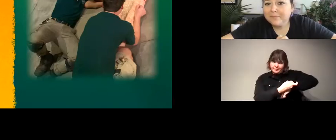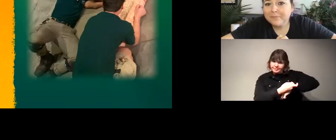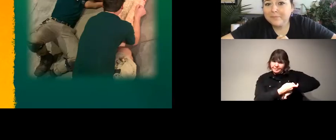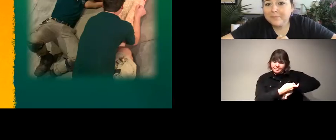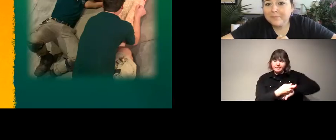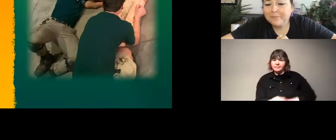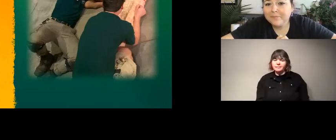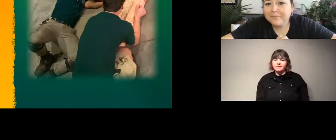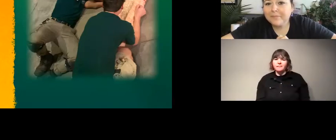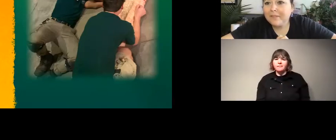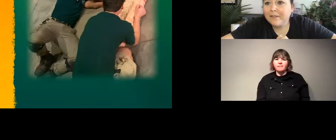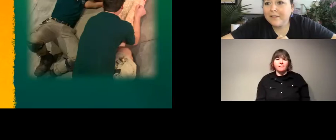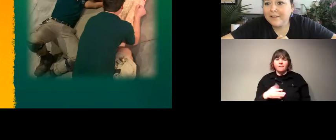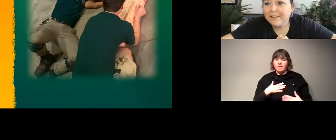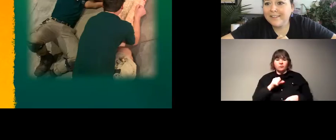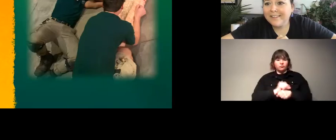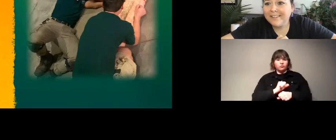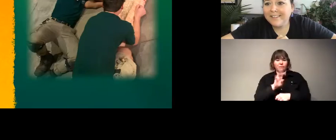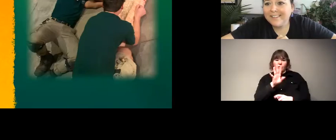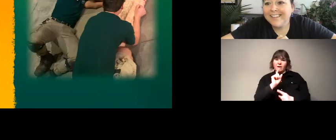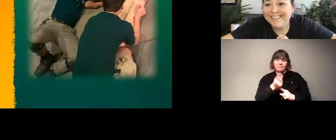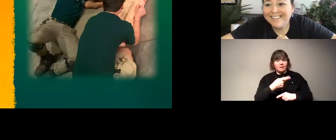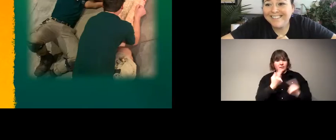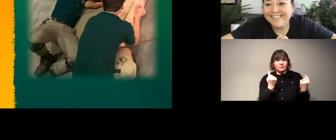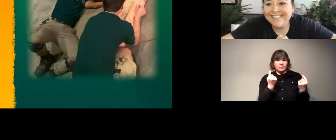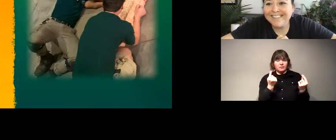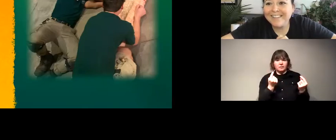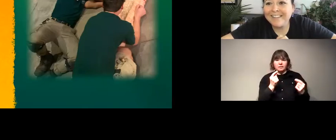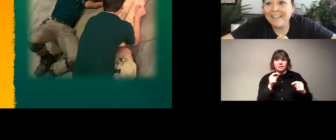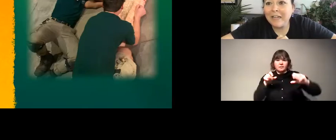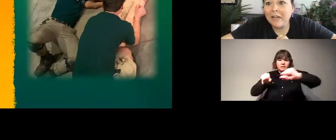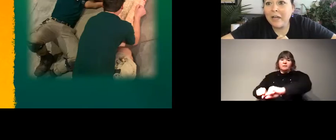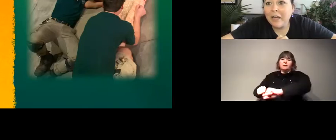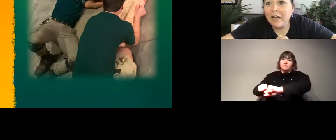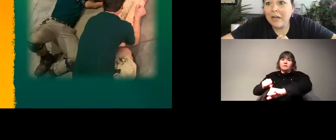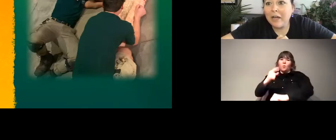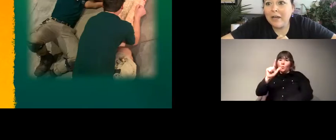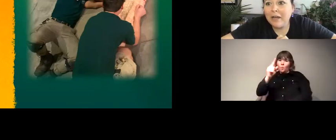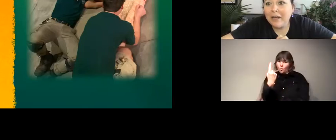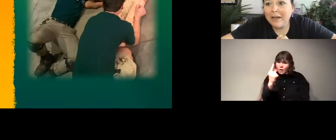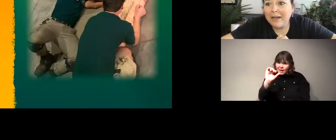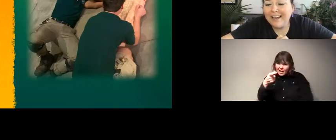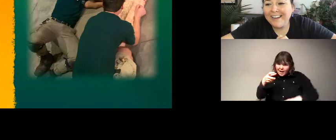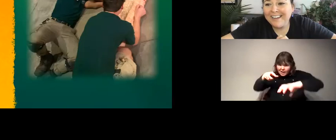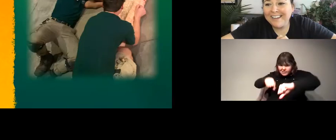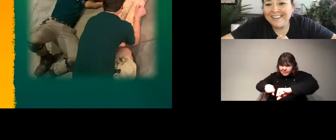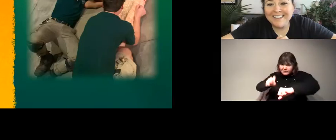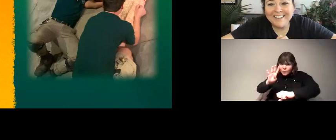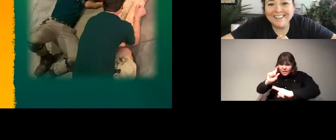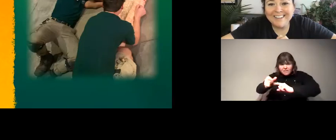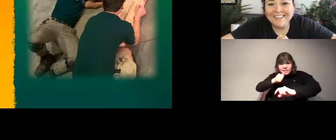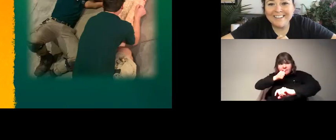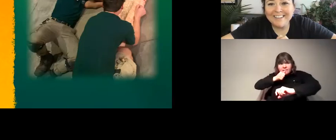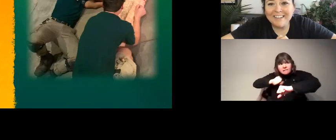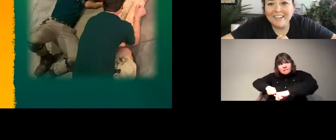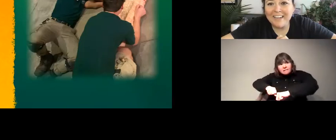on my side. My entire job for 45 minutes or so was to literally hold one leg. I had to sit there for that entire time